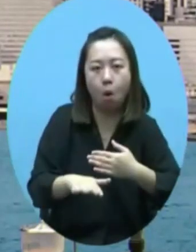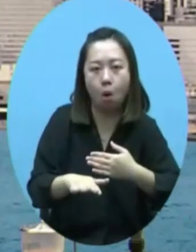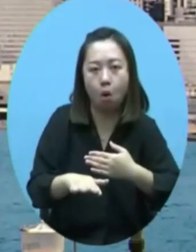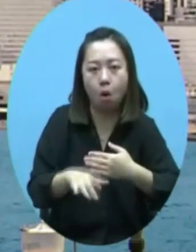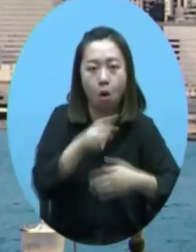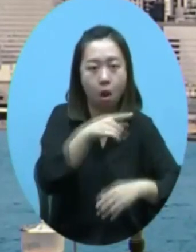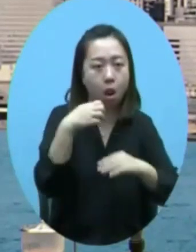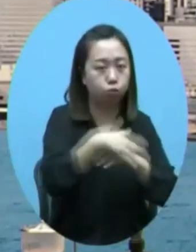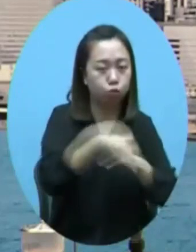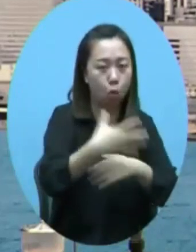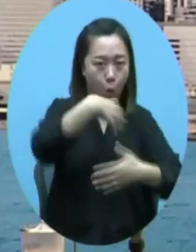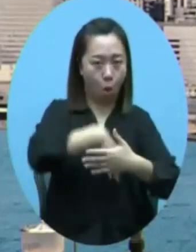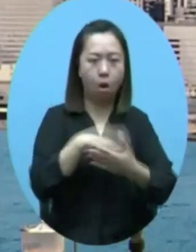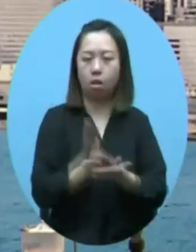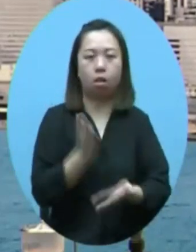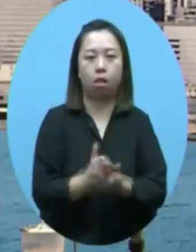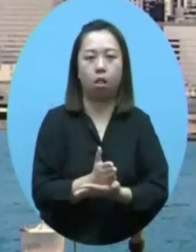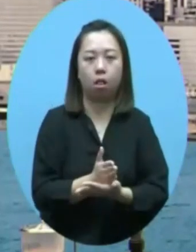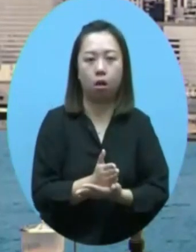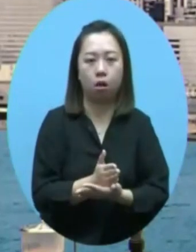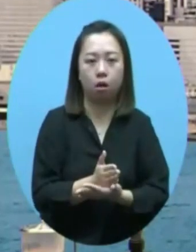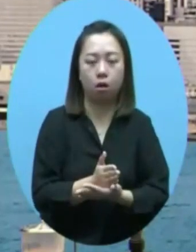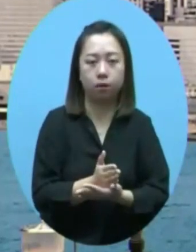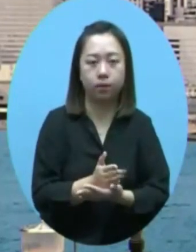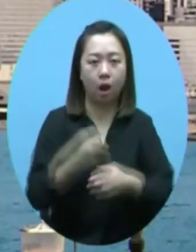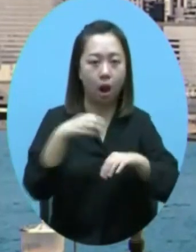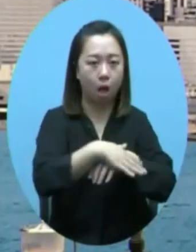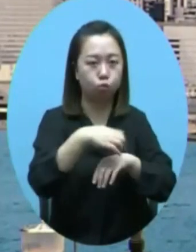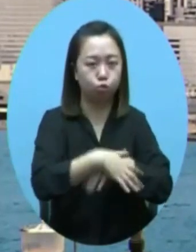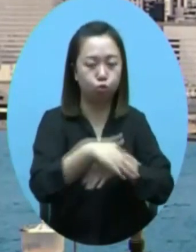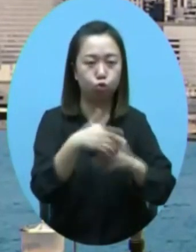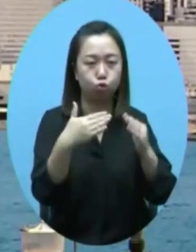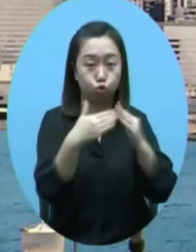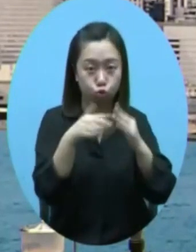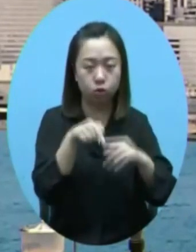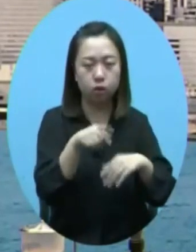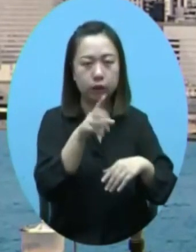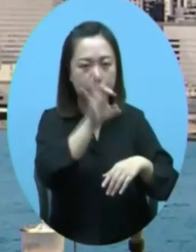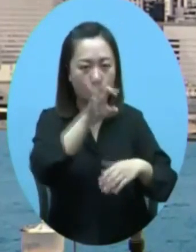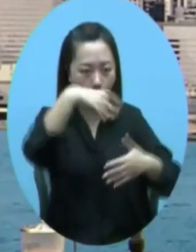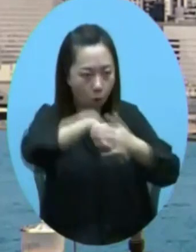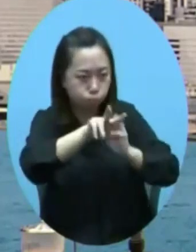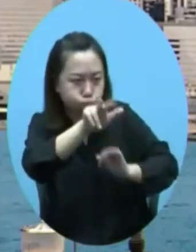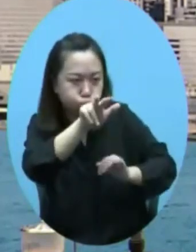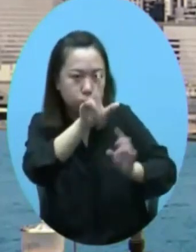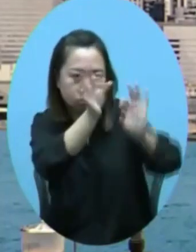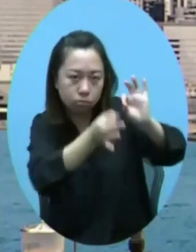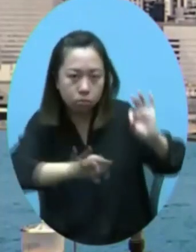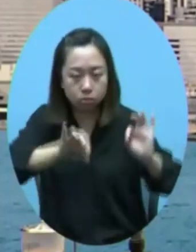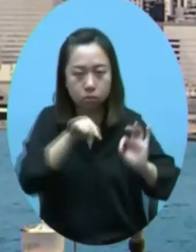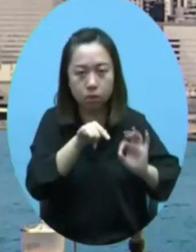the pipes are on the outside rather than hidden inside or indoors, because in Lake Yun Estate you find the